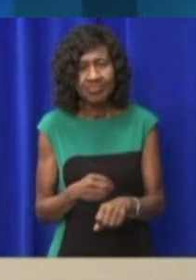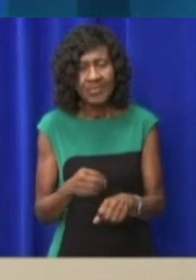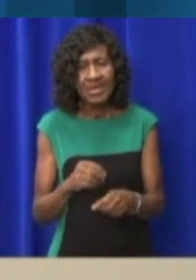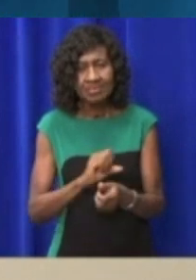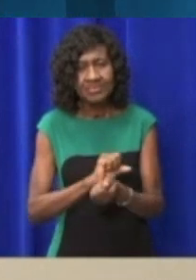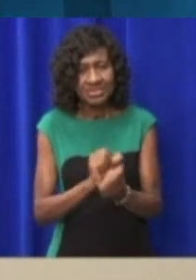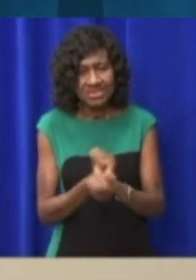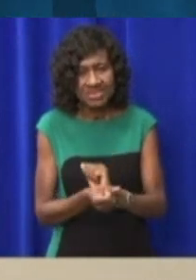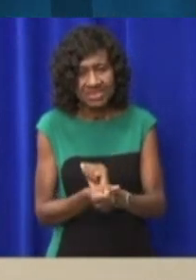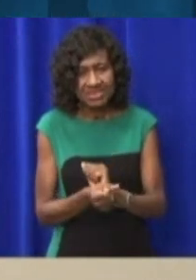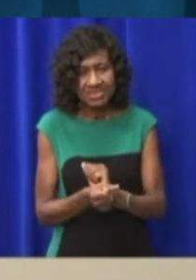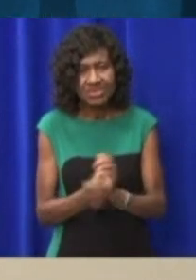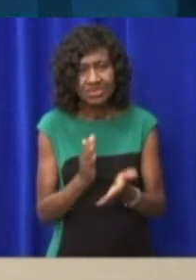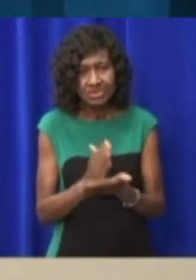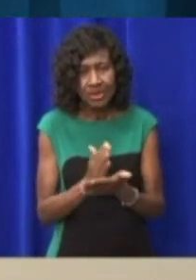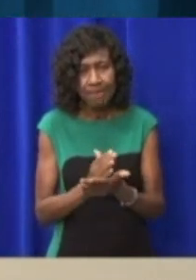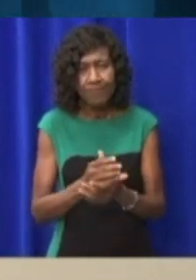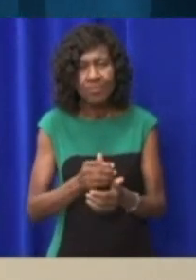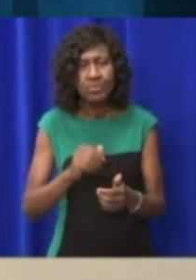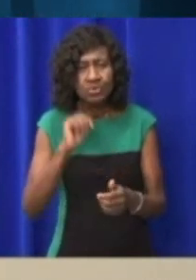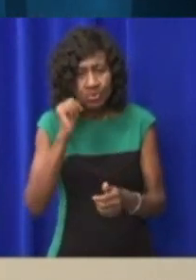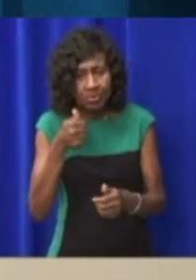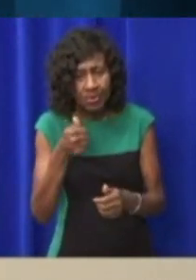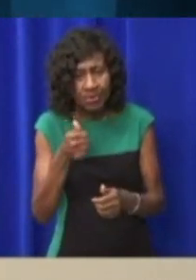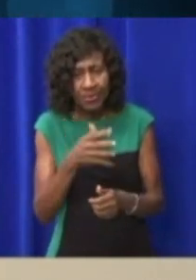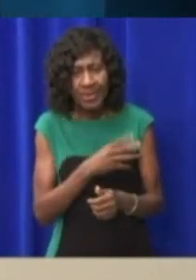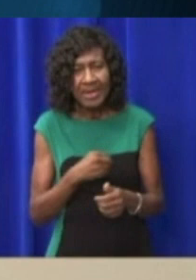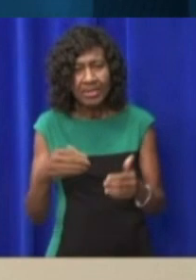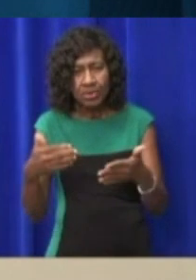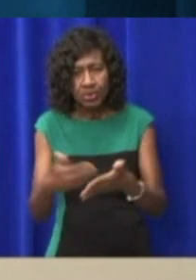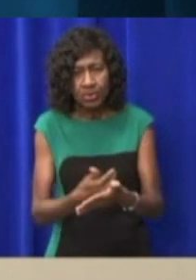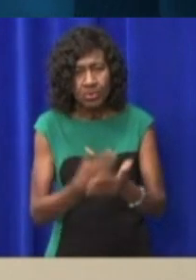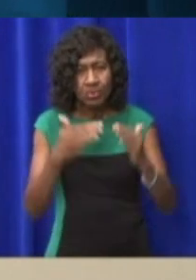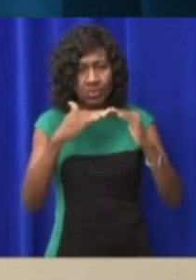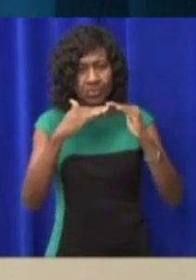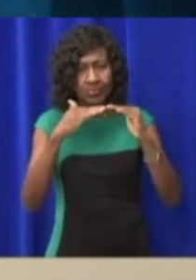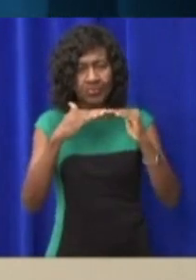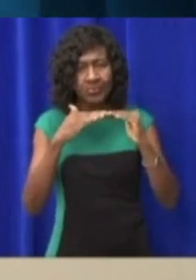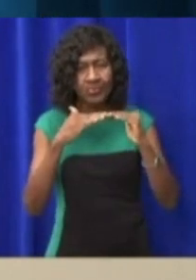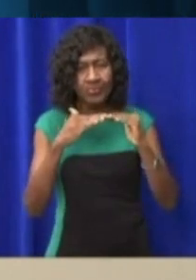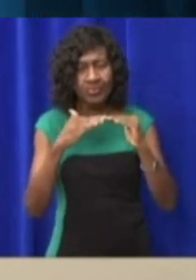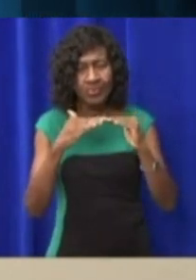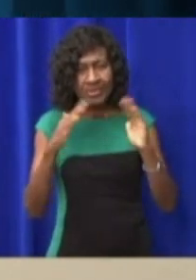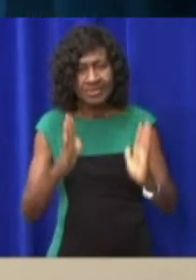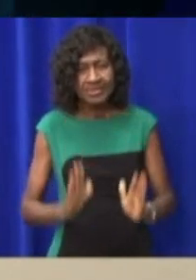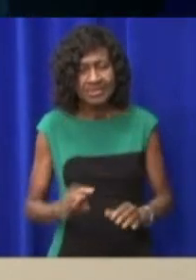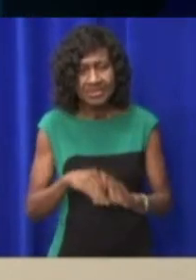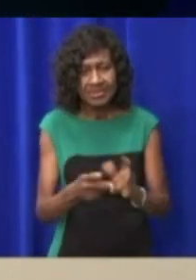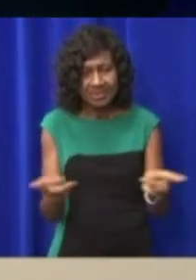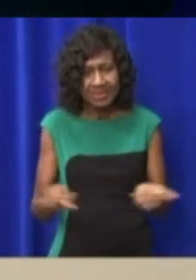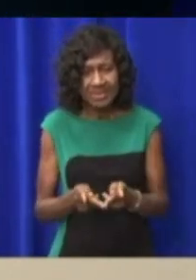rescinded tomorrow, and for new shelter or new public health regulations